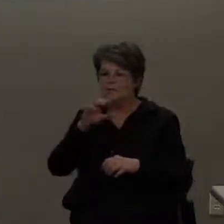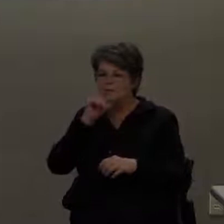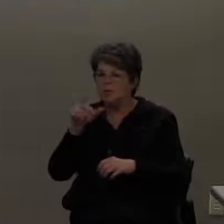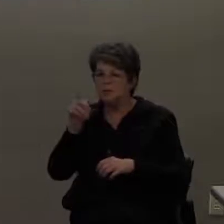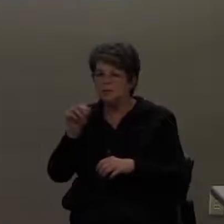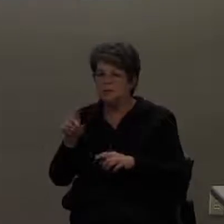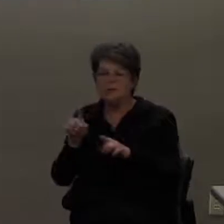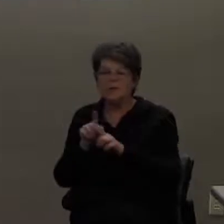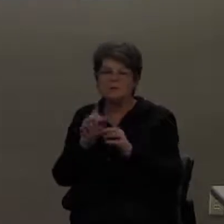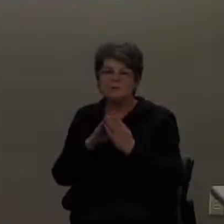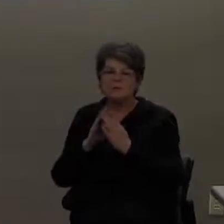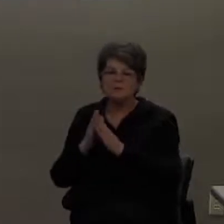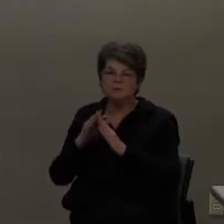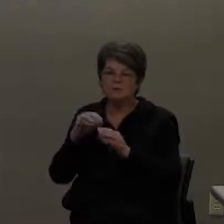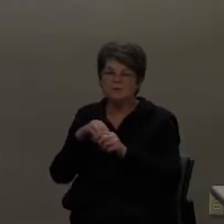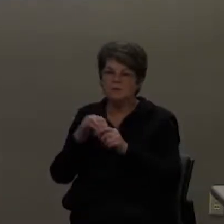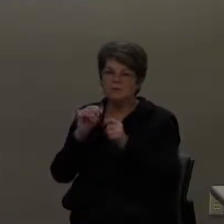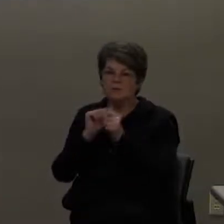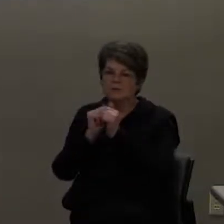a competitive decision.